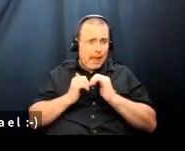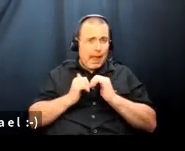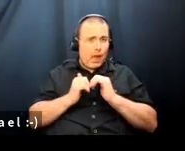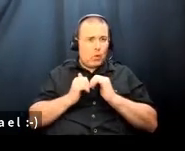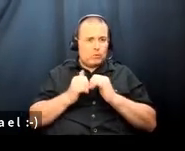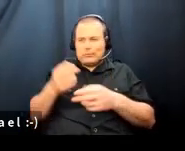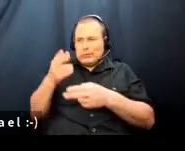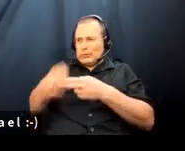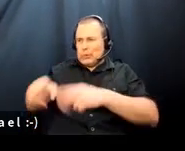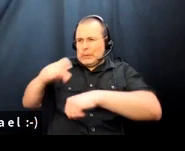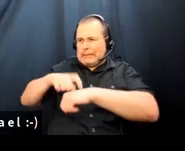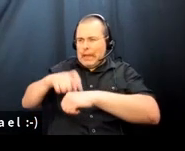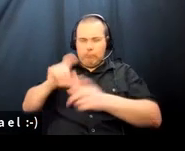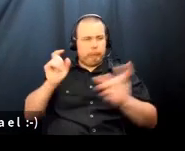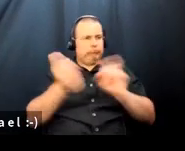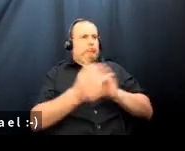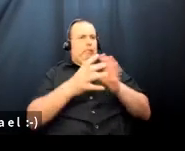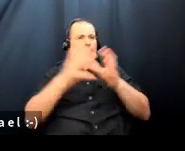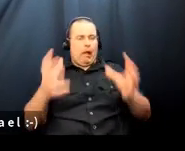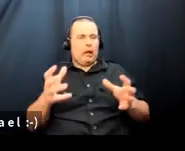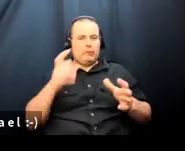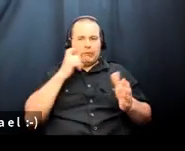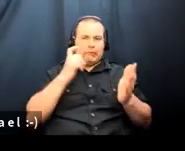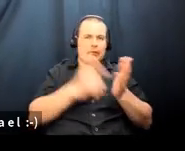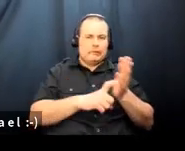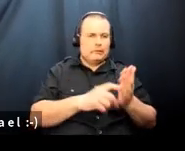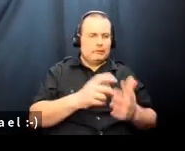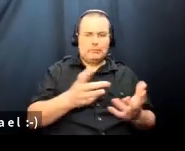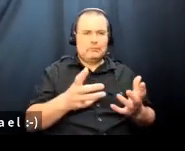of this as a noticeable change in behavior.